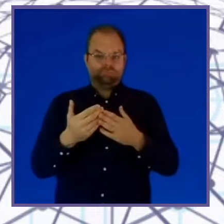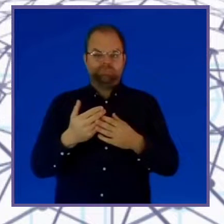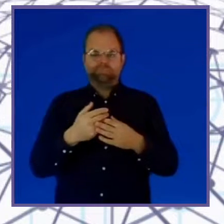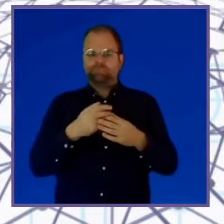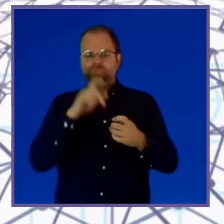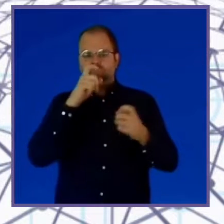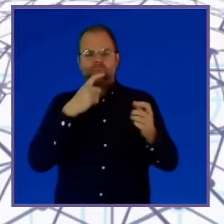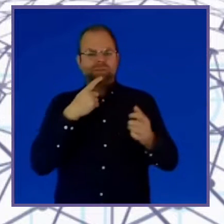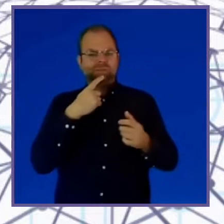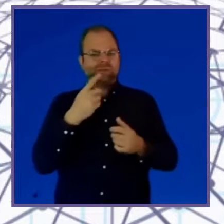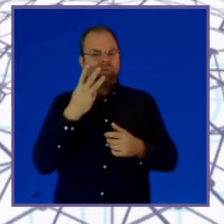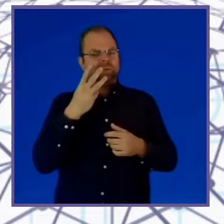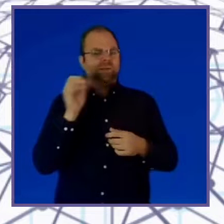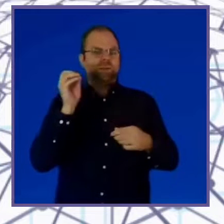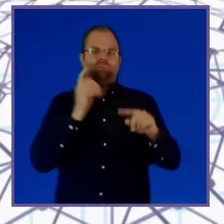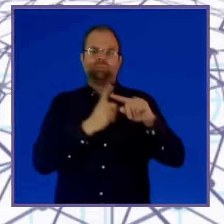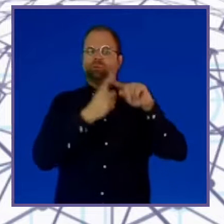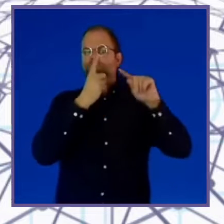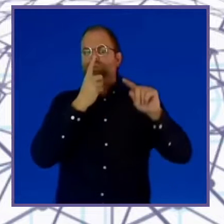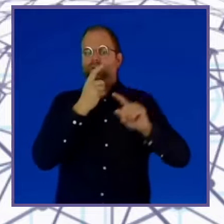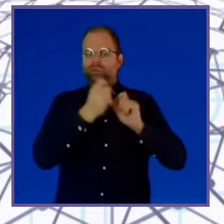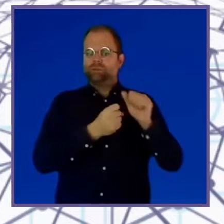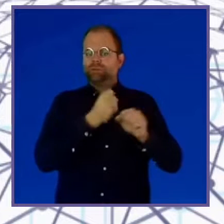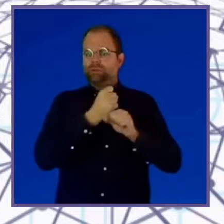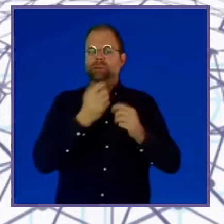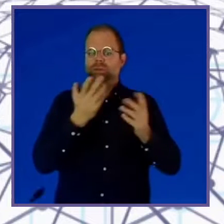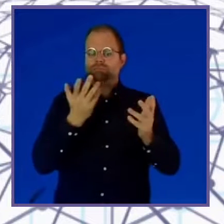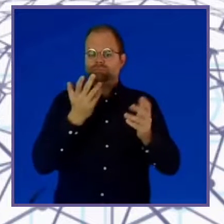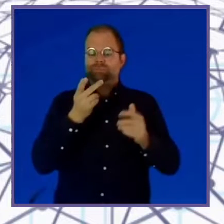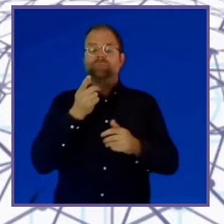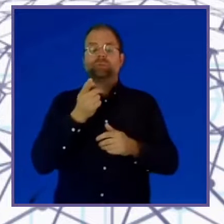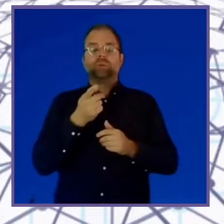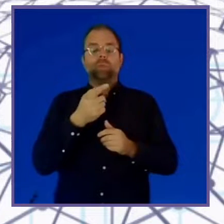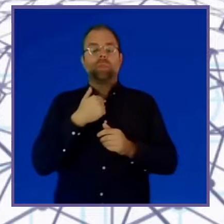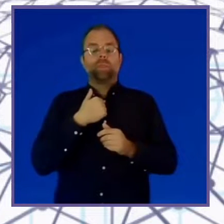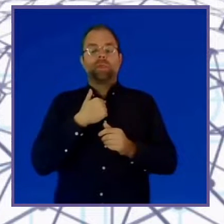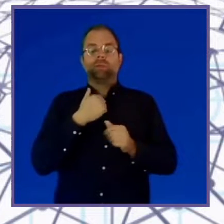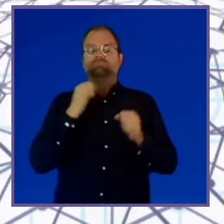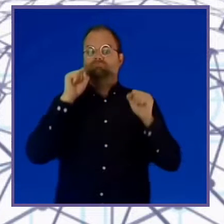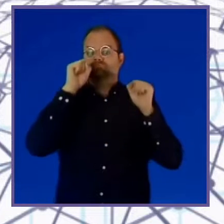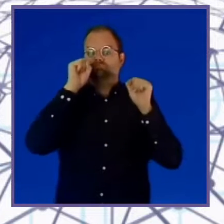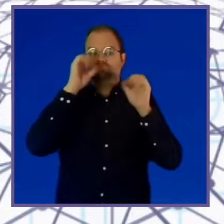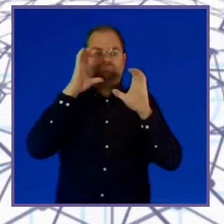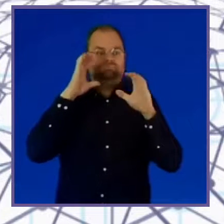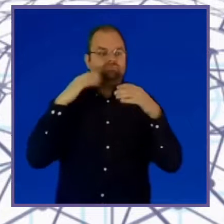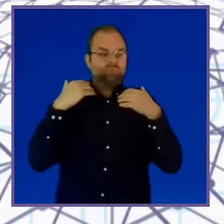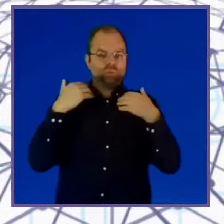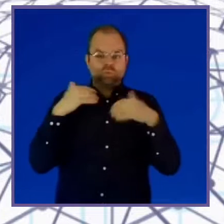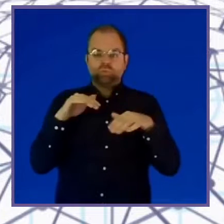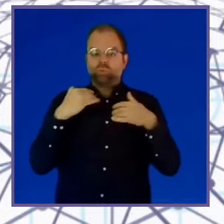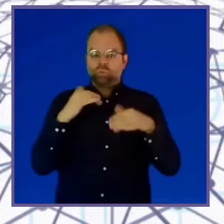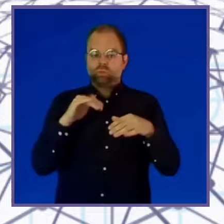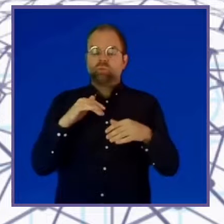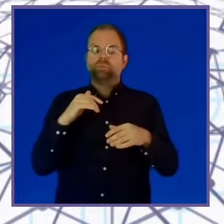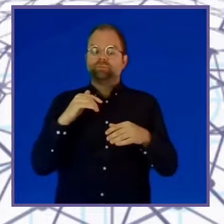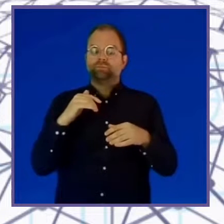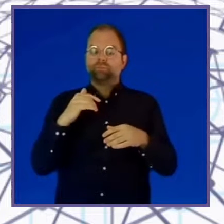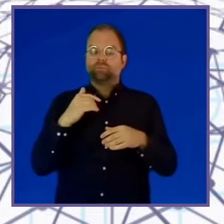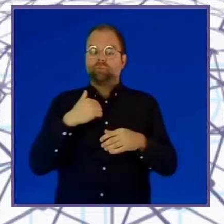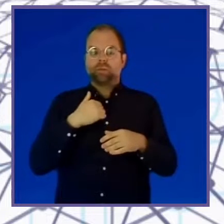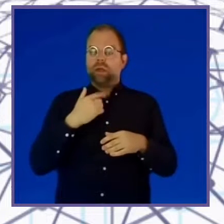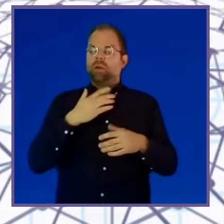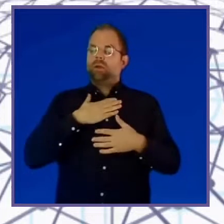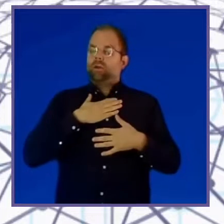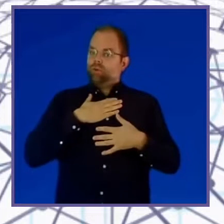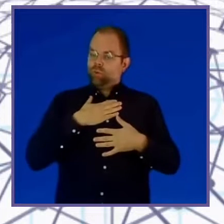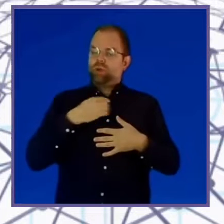So my journey in assistive technology actually started when I was in the final year of my